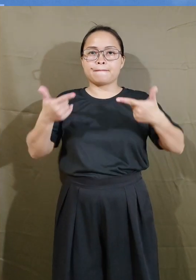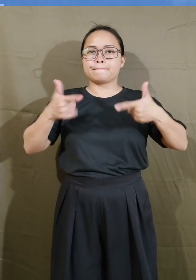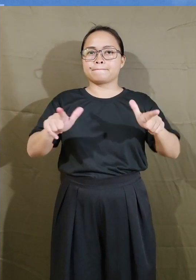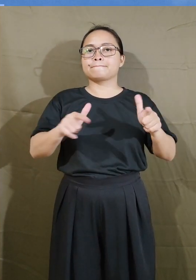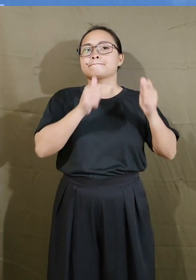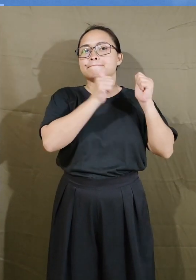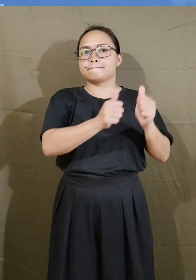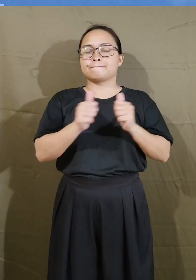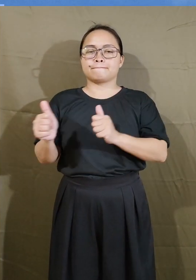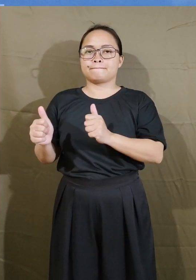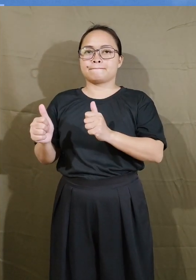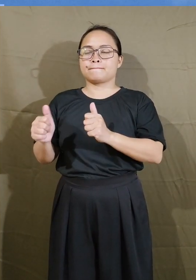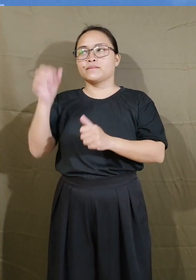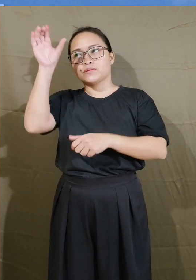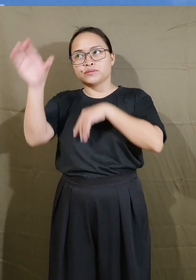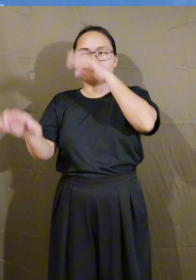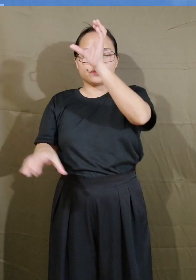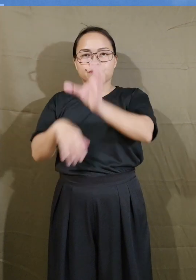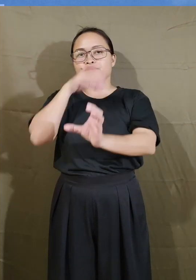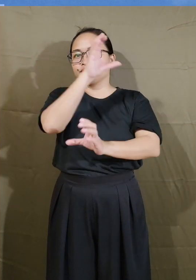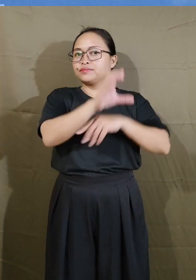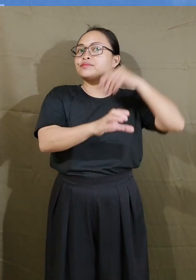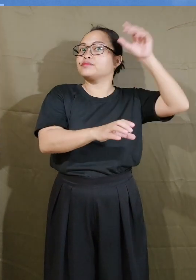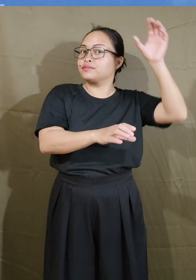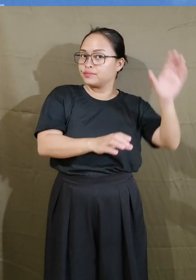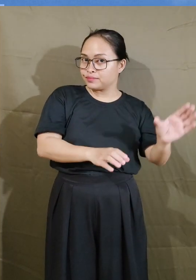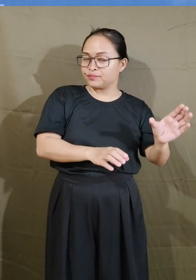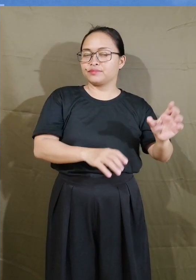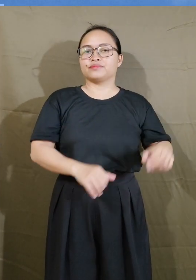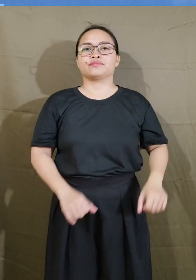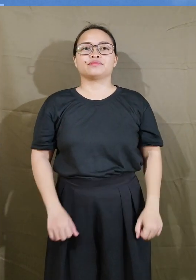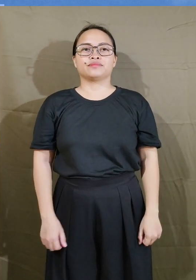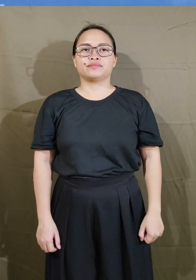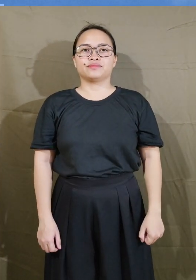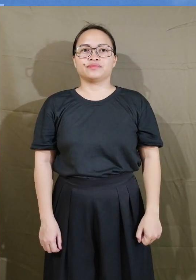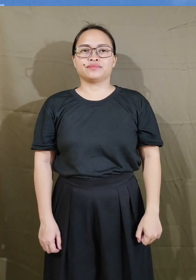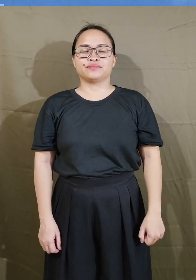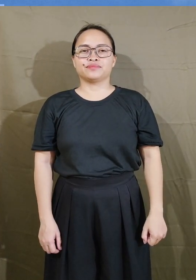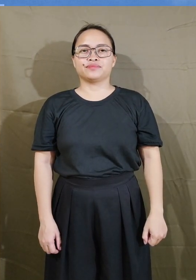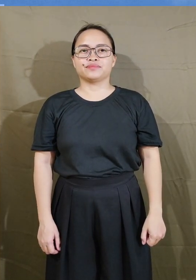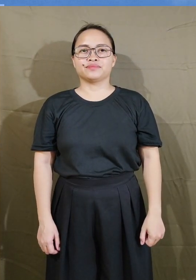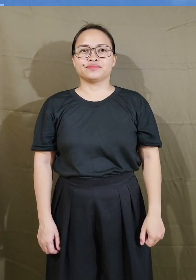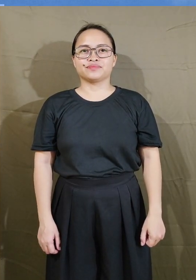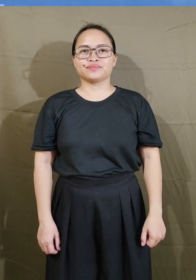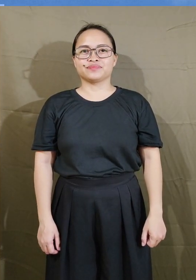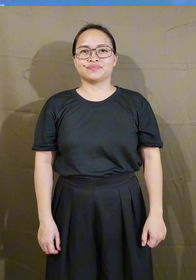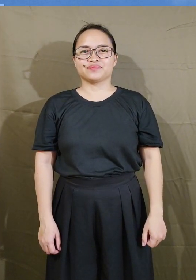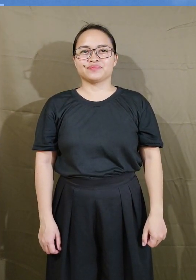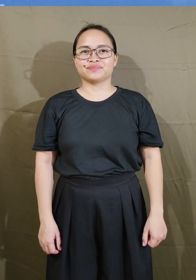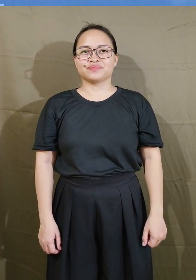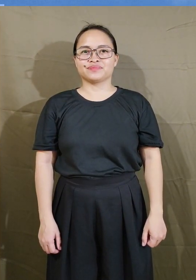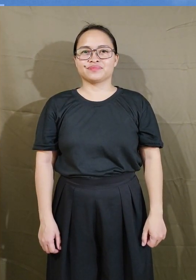Now let's align the digits to the respective places.